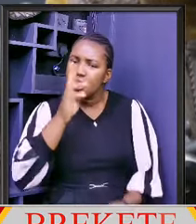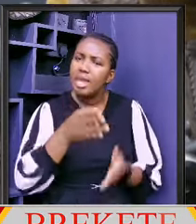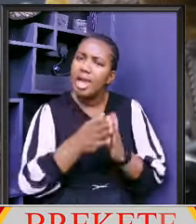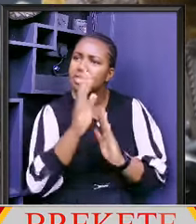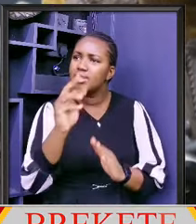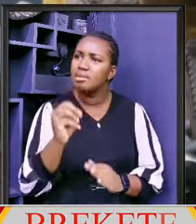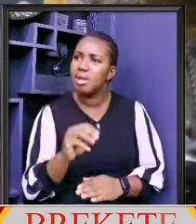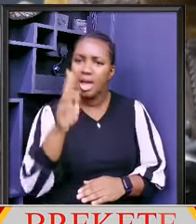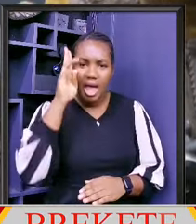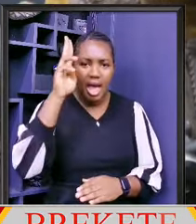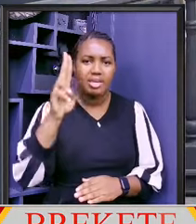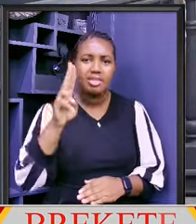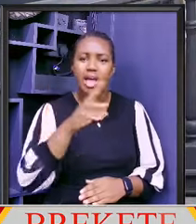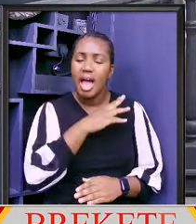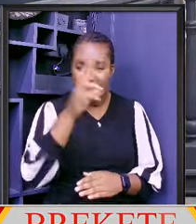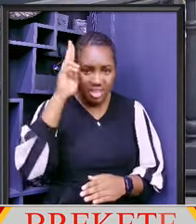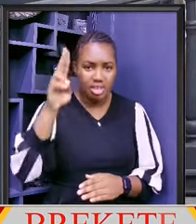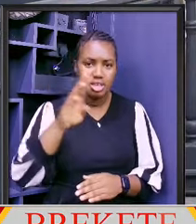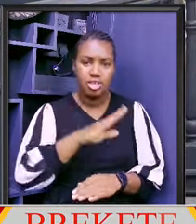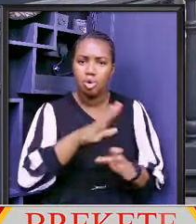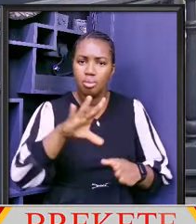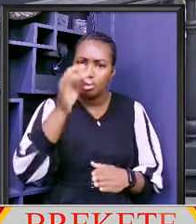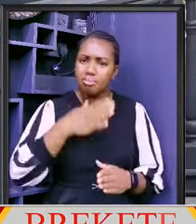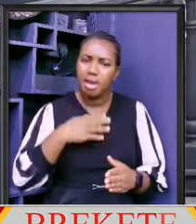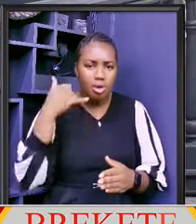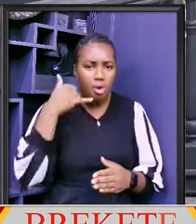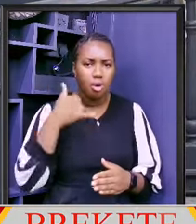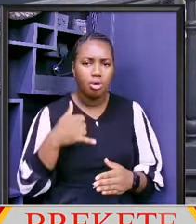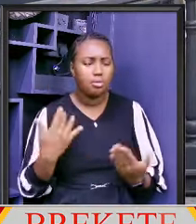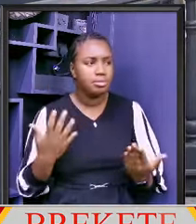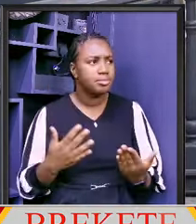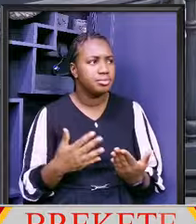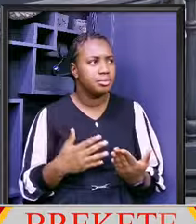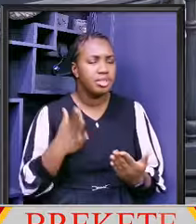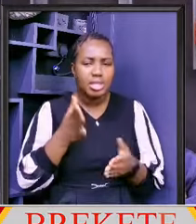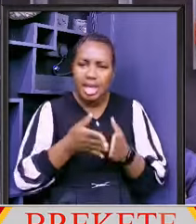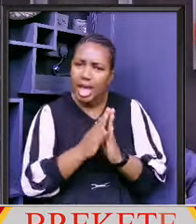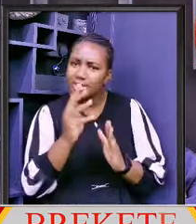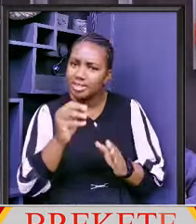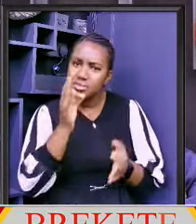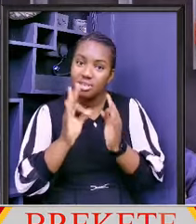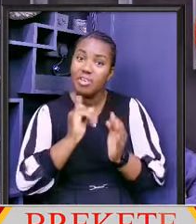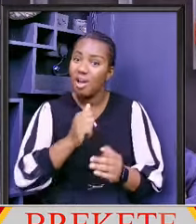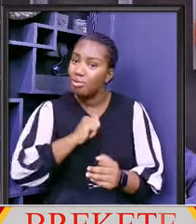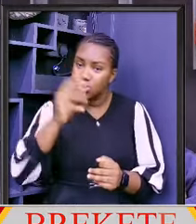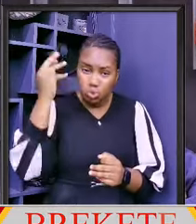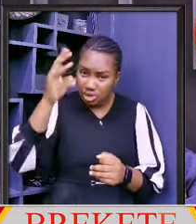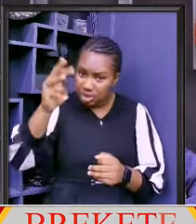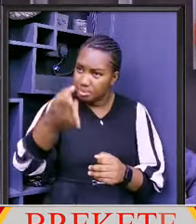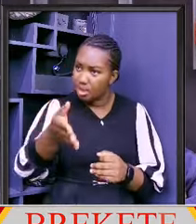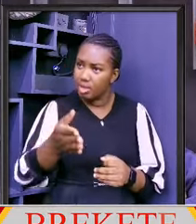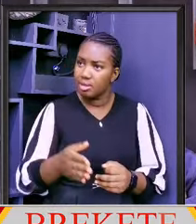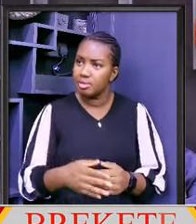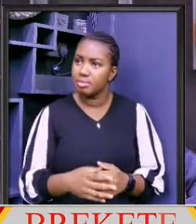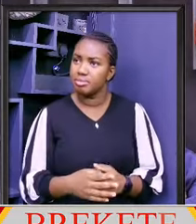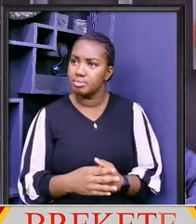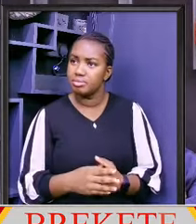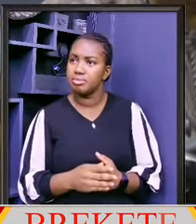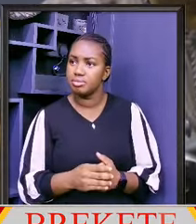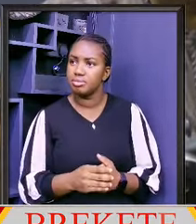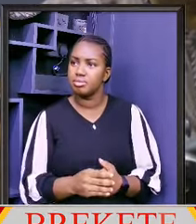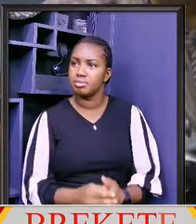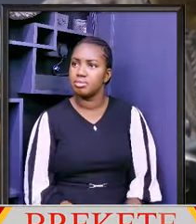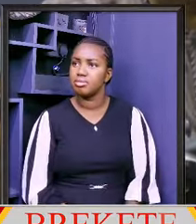asking them, and he's not picking my call. They asked them whether they should say Hassan they there with sir, what them. I'm telling you, while the month of Ramadan, we're fasting as a Muslim. Yes,